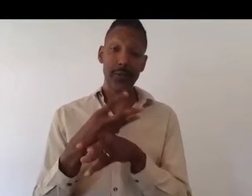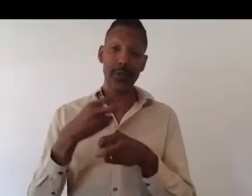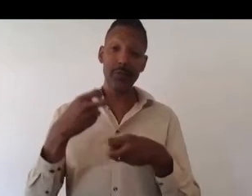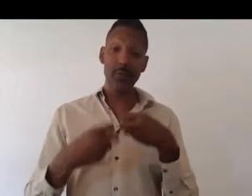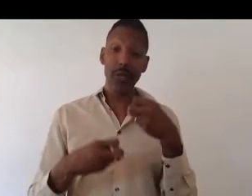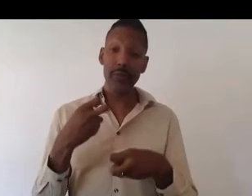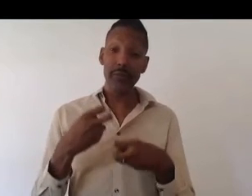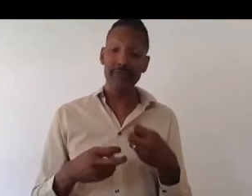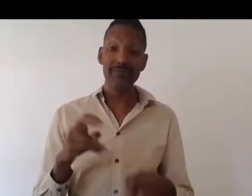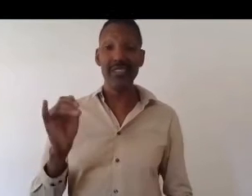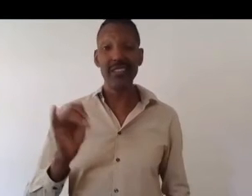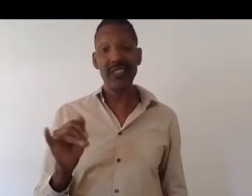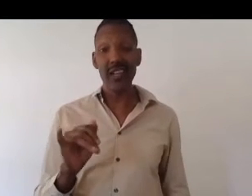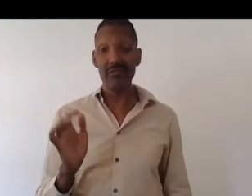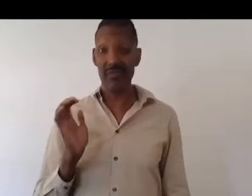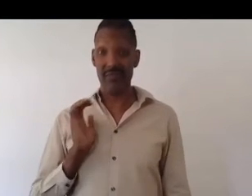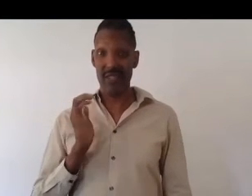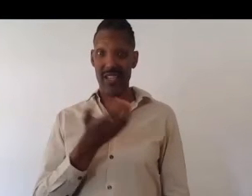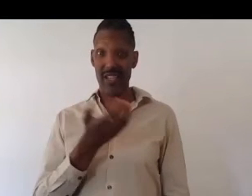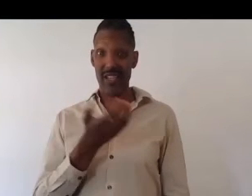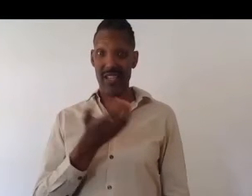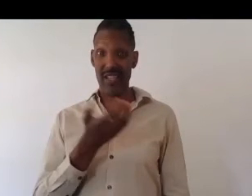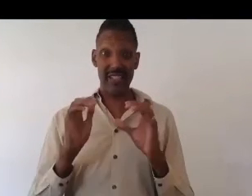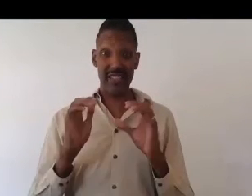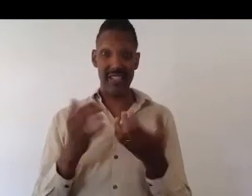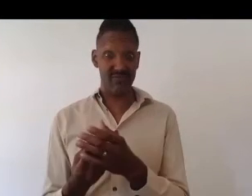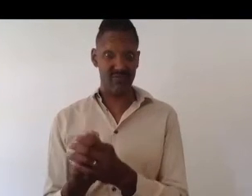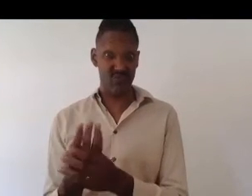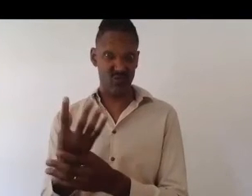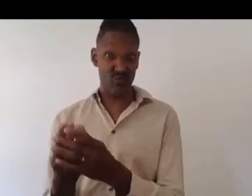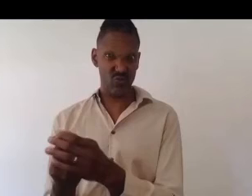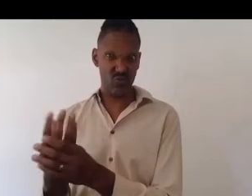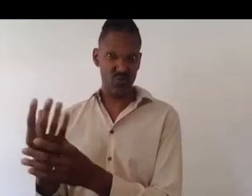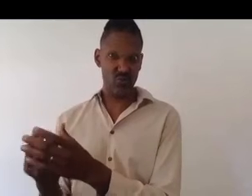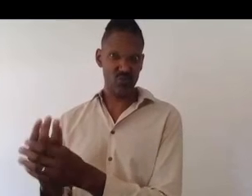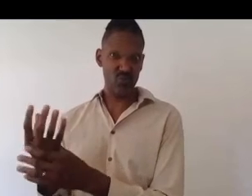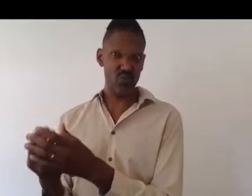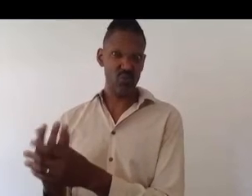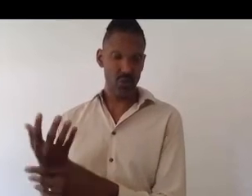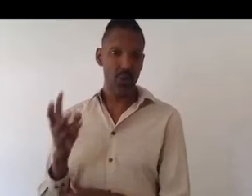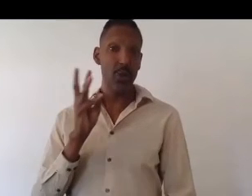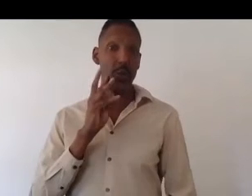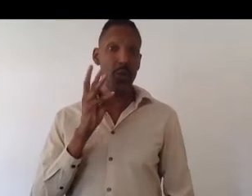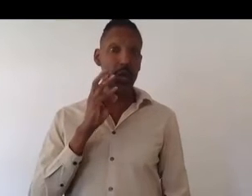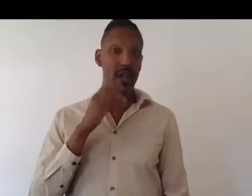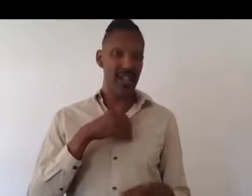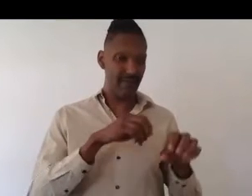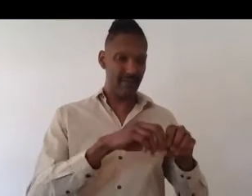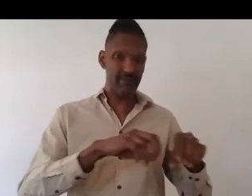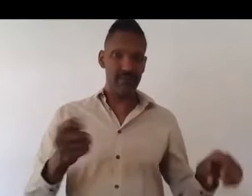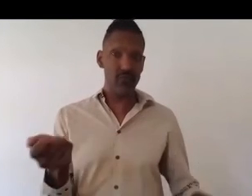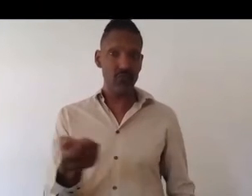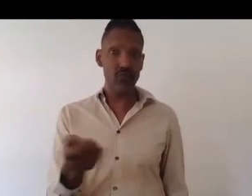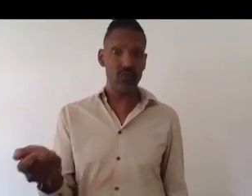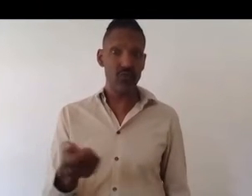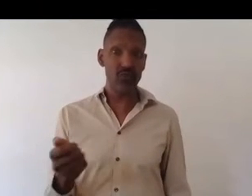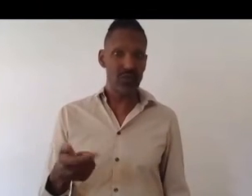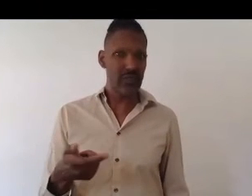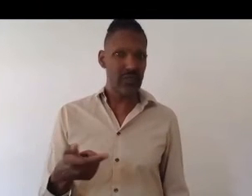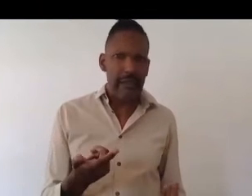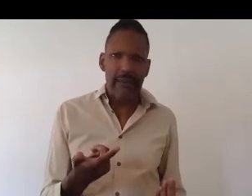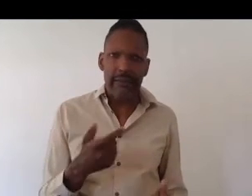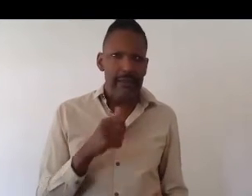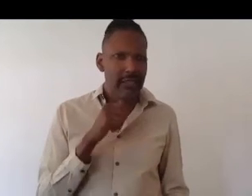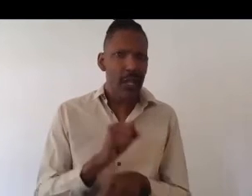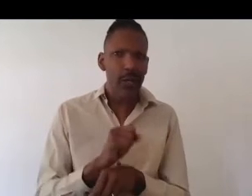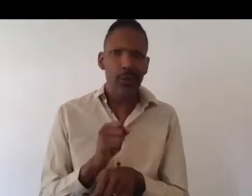in our classroom garden. What can we do? What container should we use to bring the water up? And we wrote about this in this article